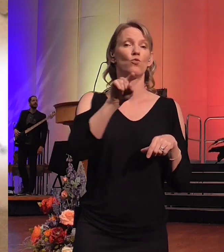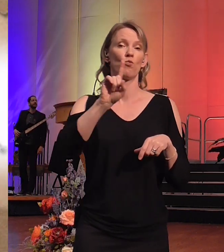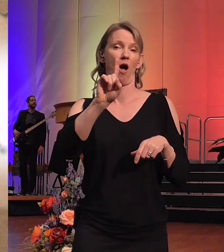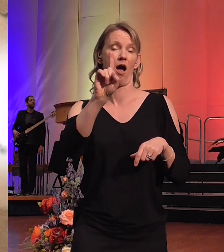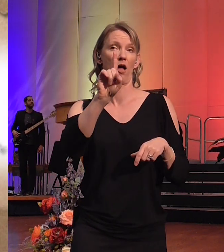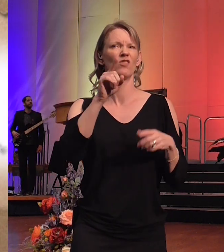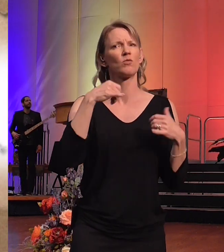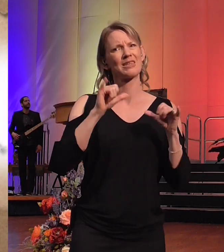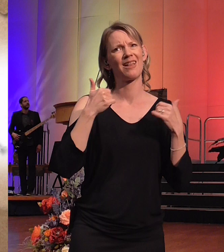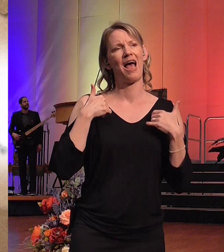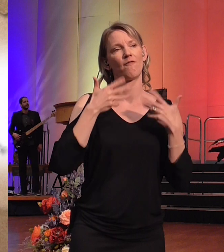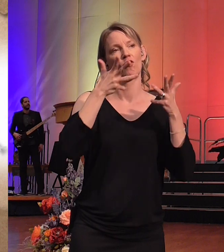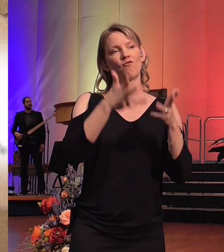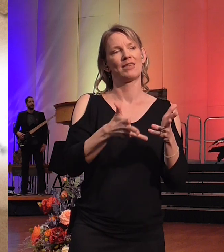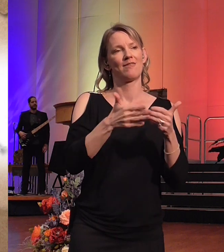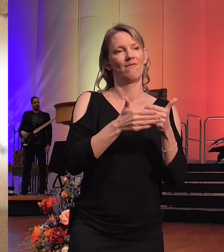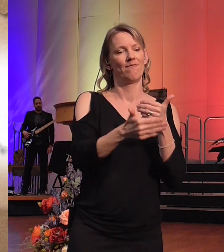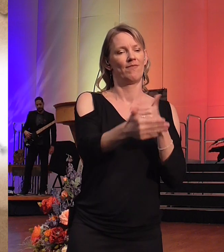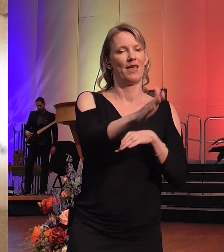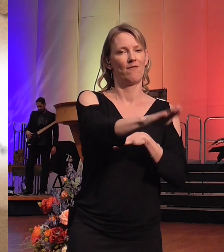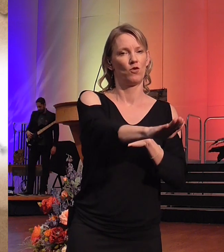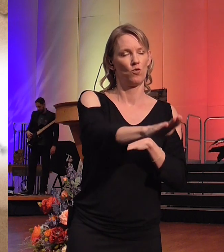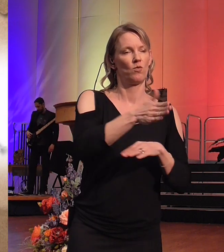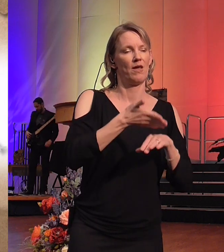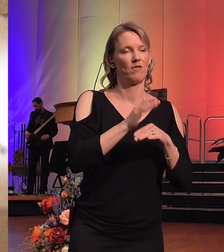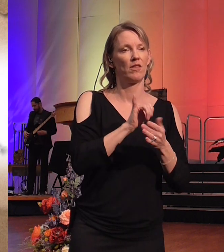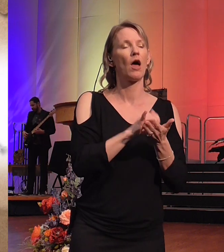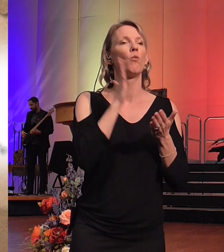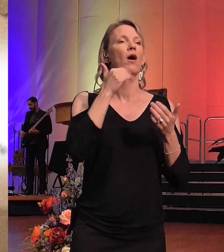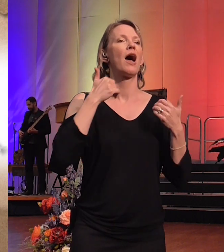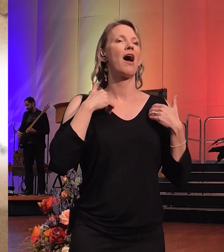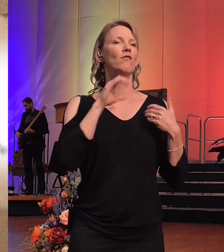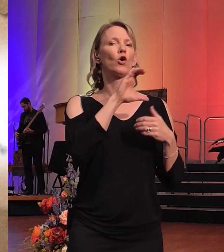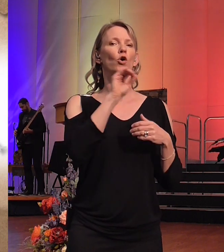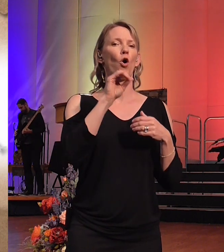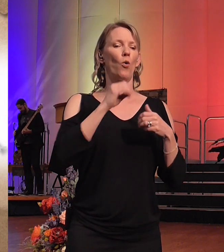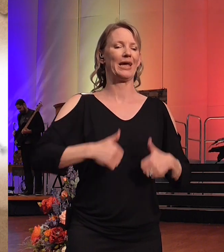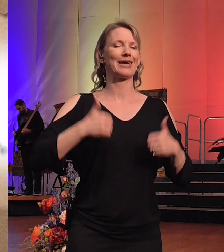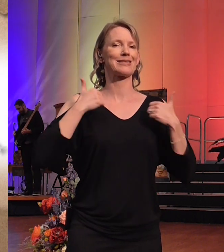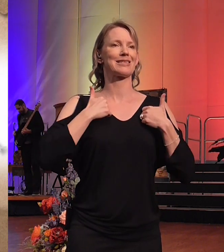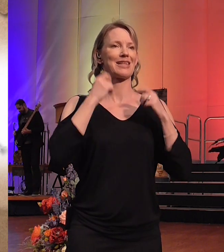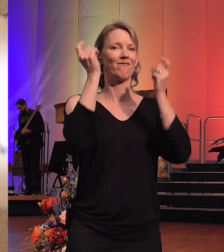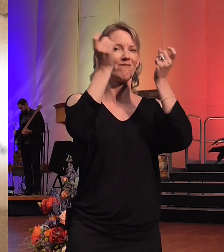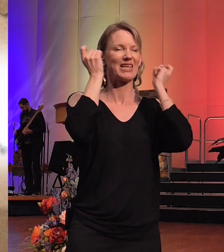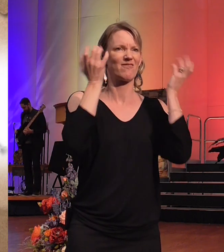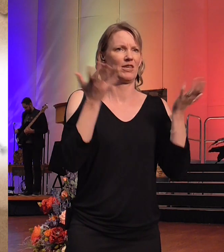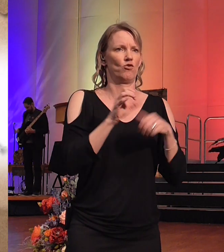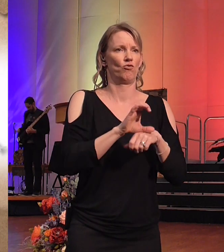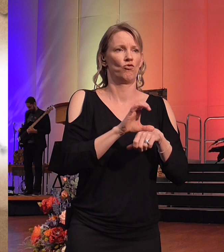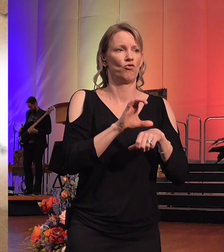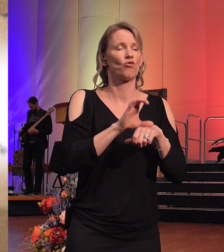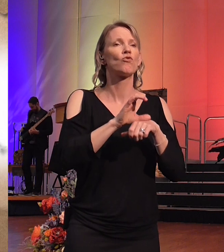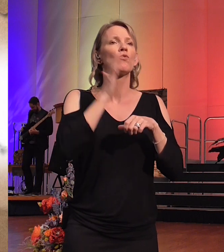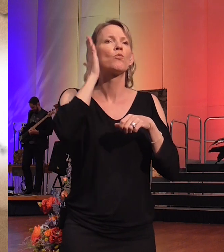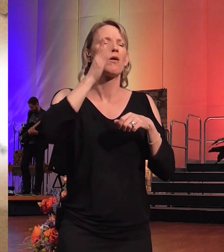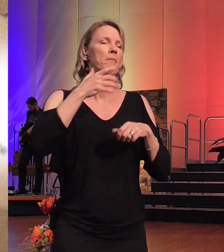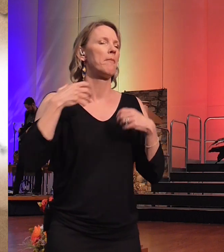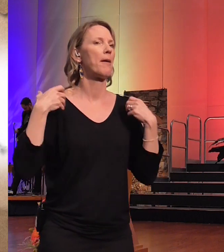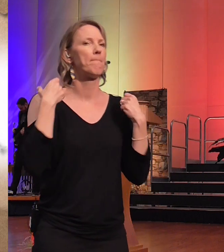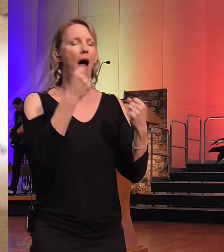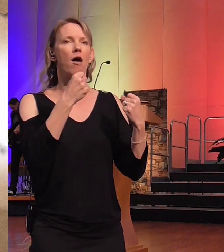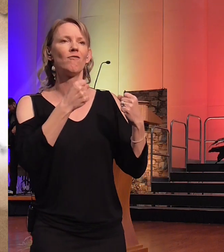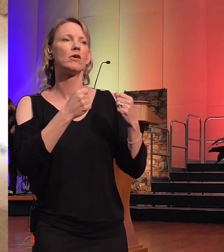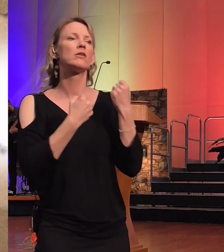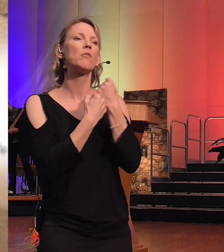to 1, so you still have the rest of the afternoon, there's going to be a coexistent festival here at the church. It's going to be